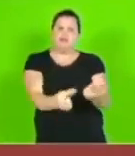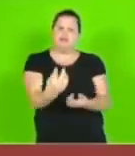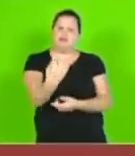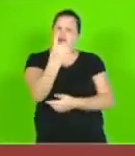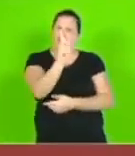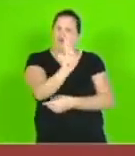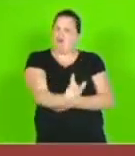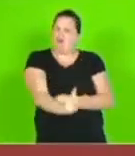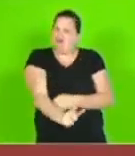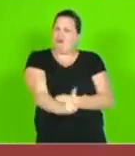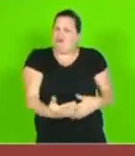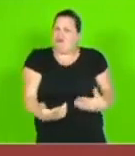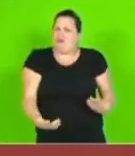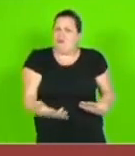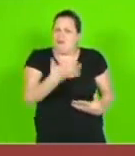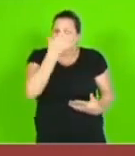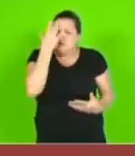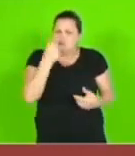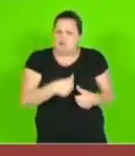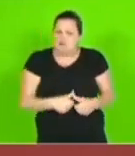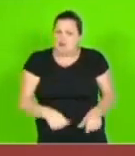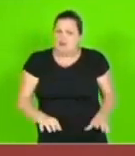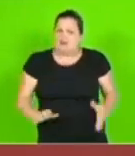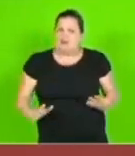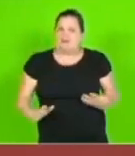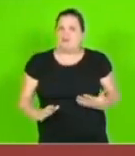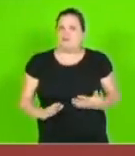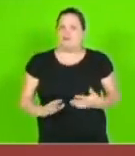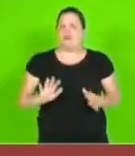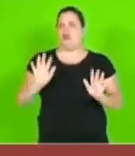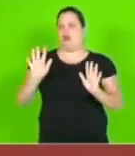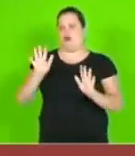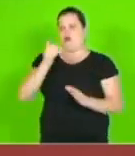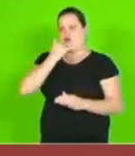And everyone started running around, and only this deacon remained.